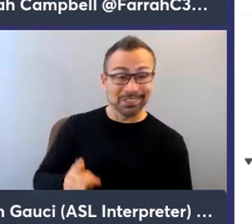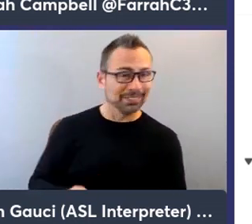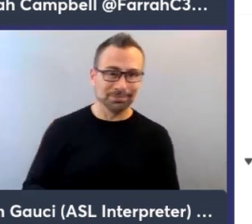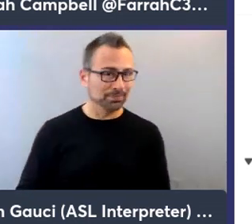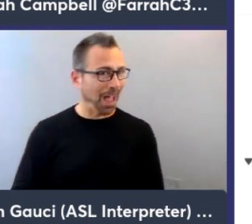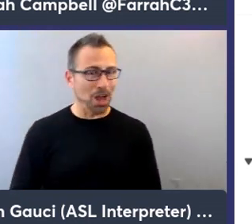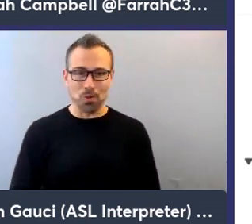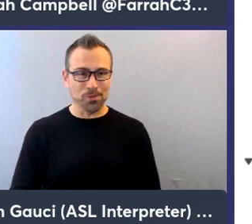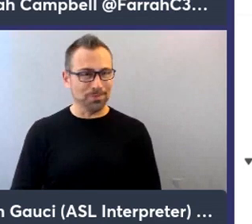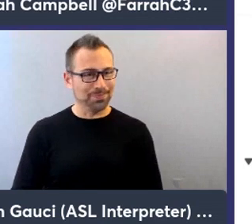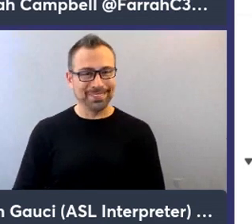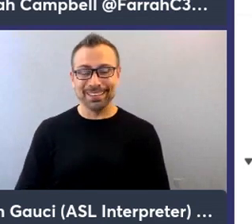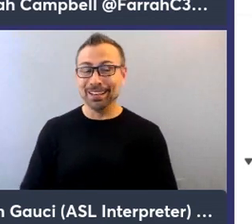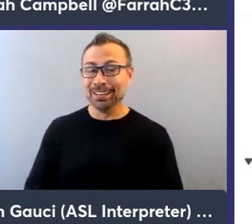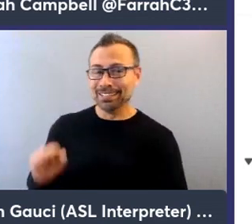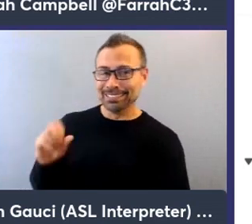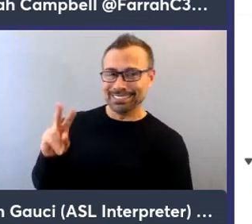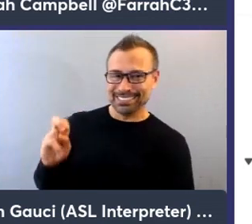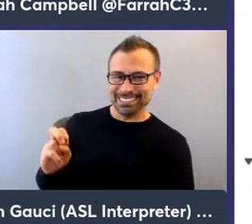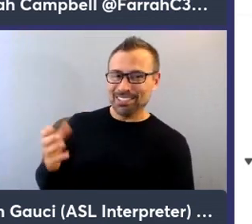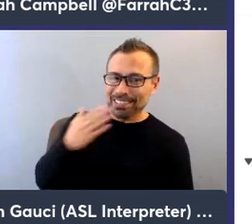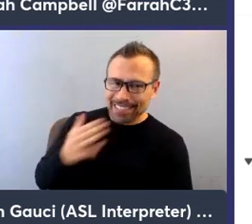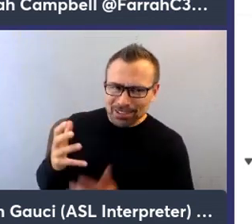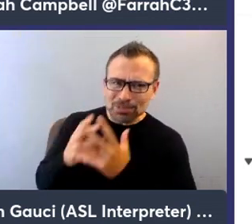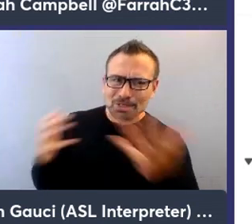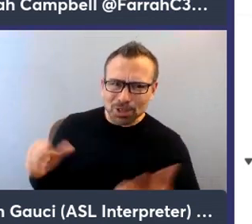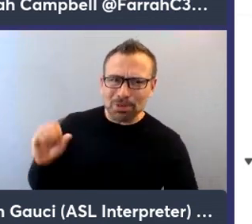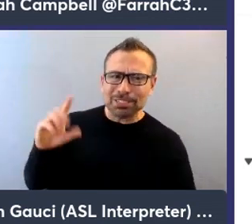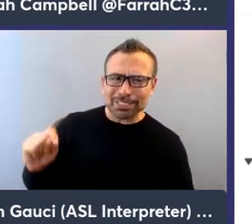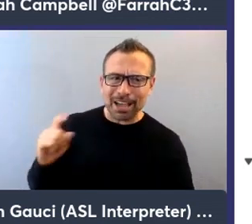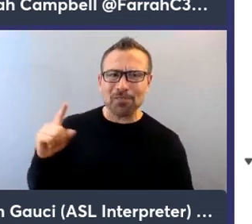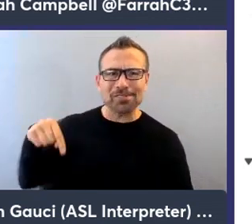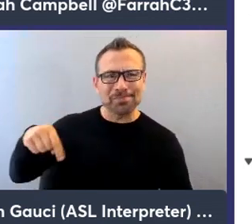So. Well, thank you so much, Scott, for coming along and showing us that. That was